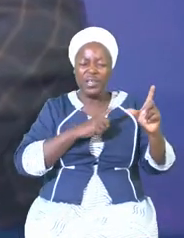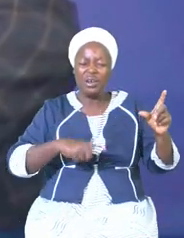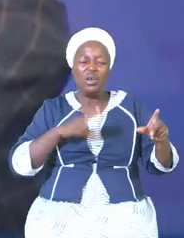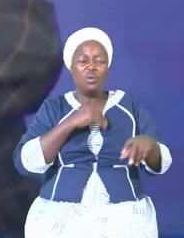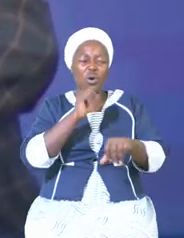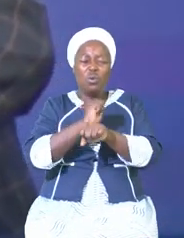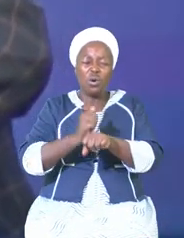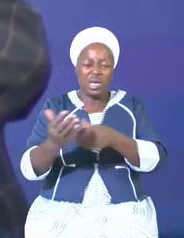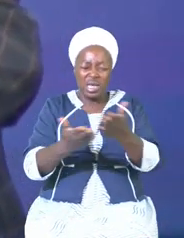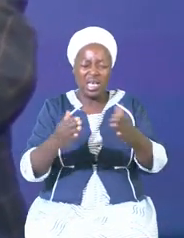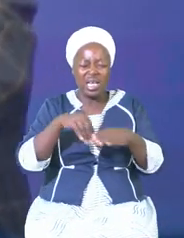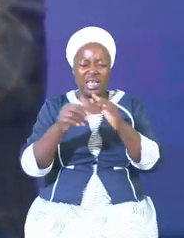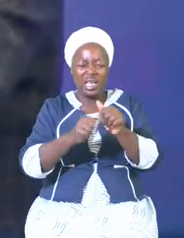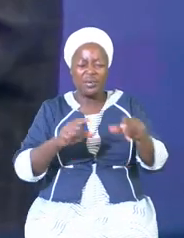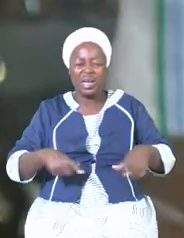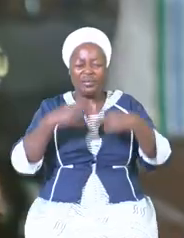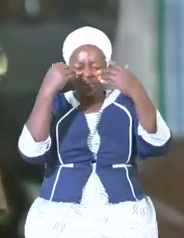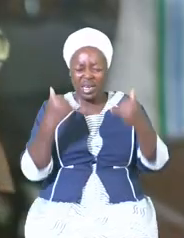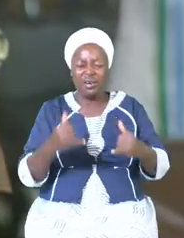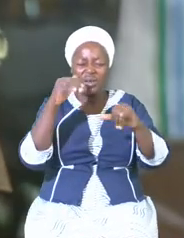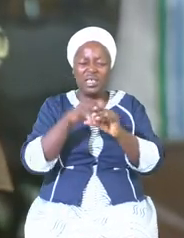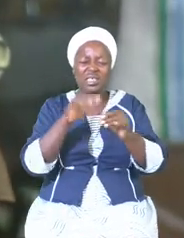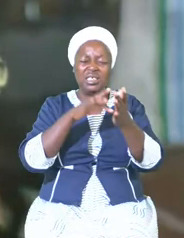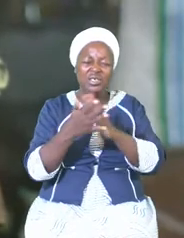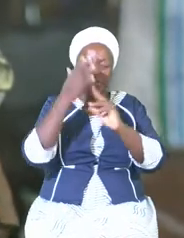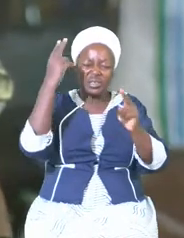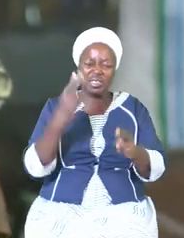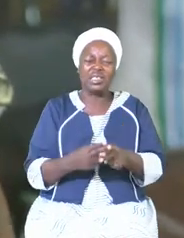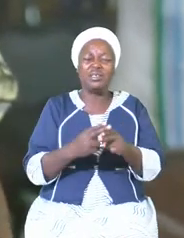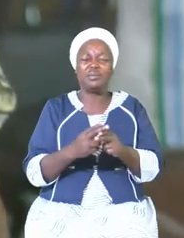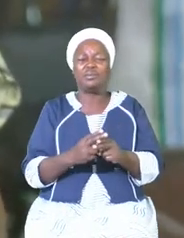in every life right now in Jesus' name.